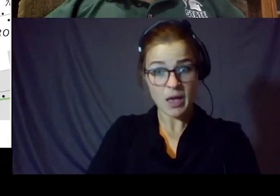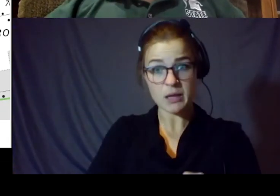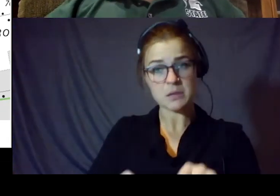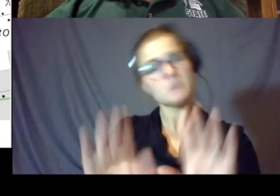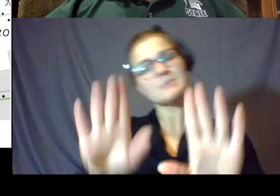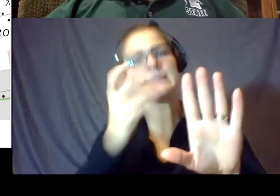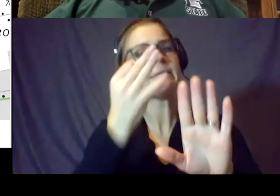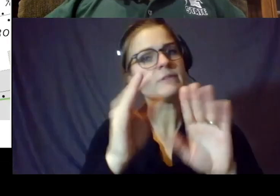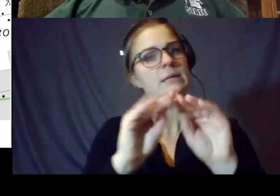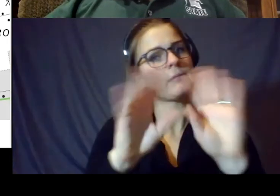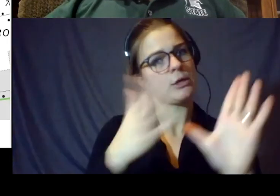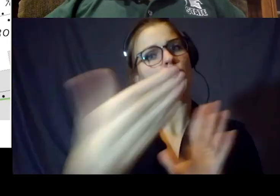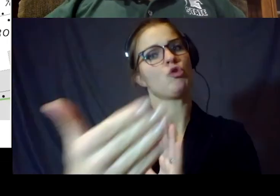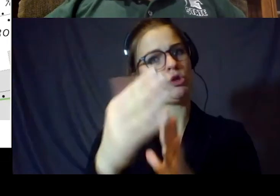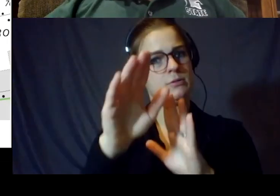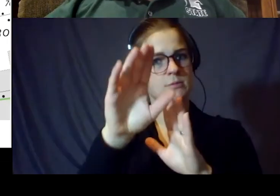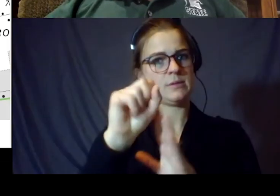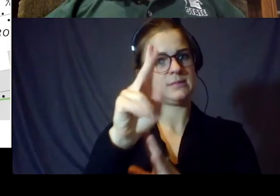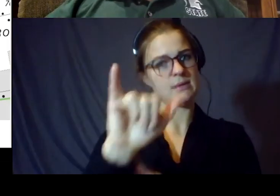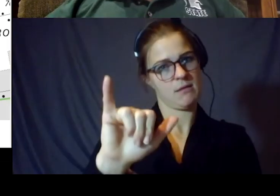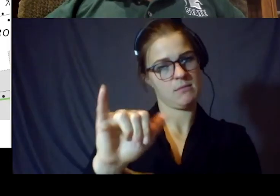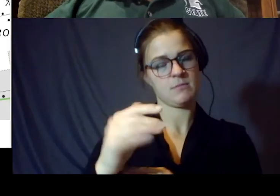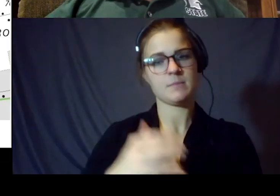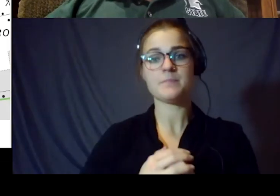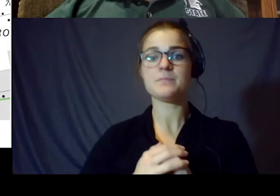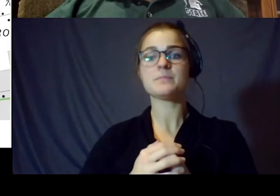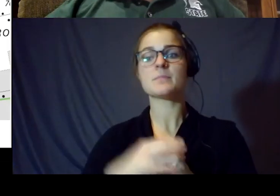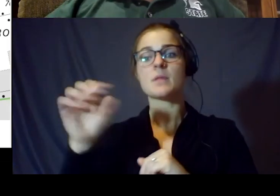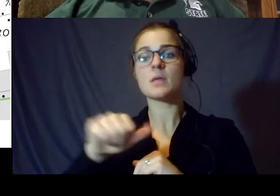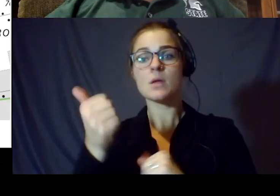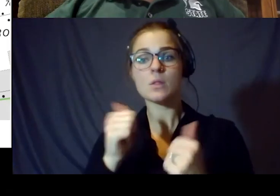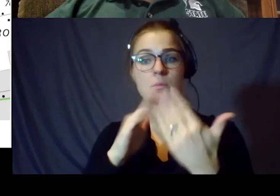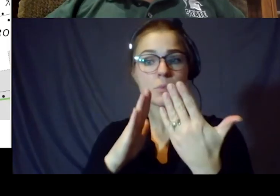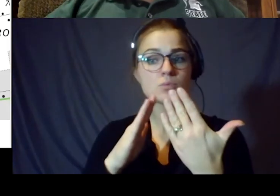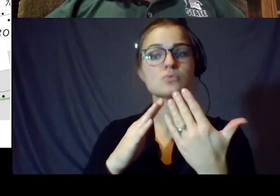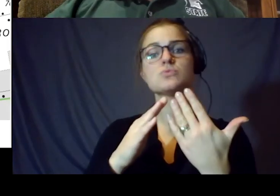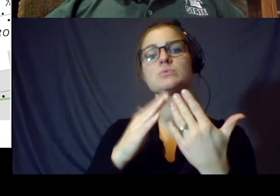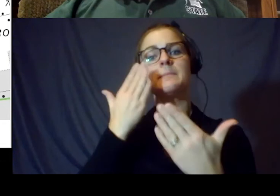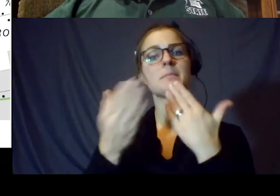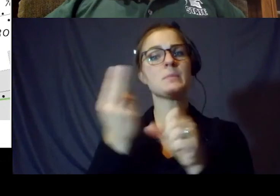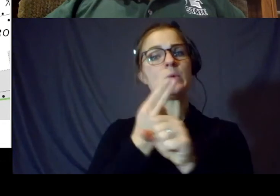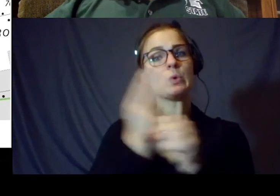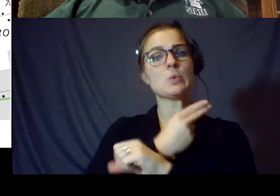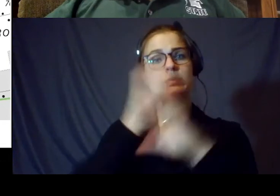skies. Another way of doing this may be better if you're in the Midland areas with binoculars.